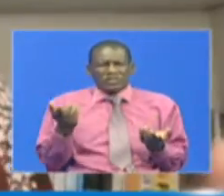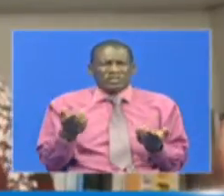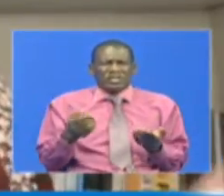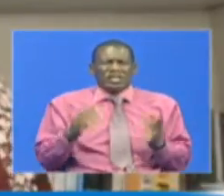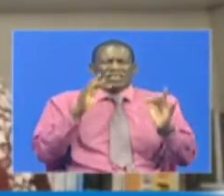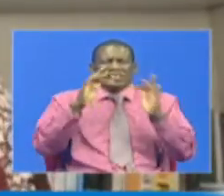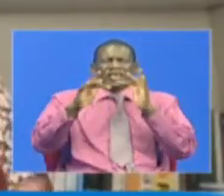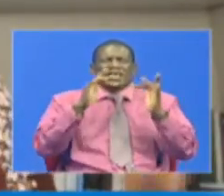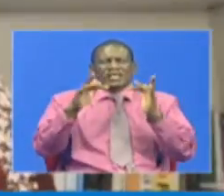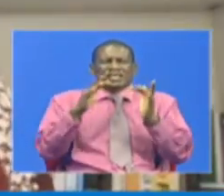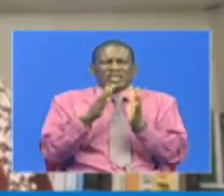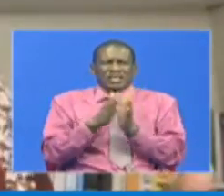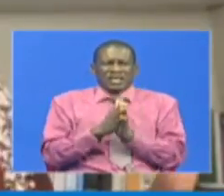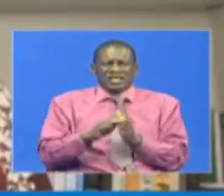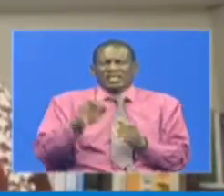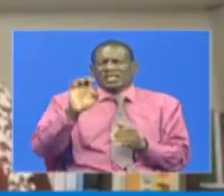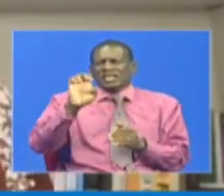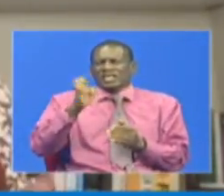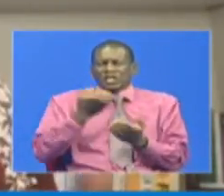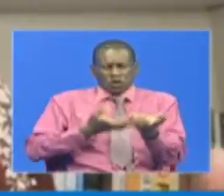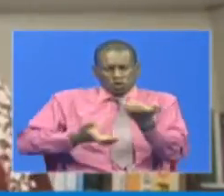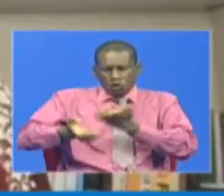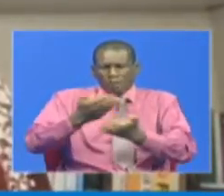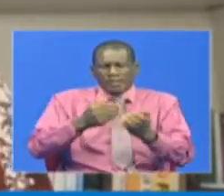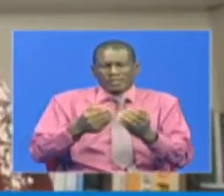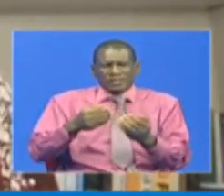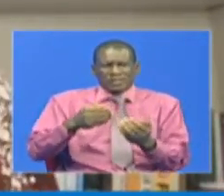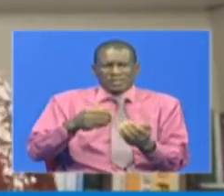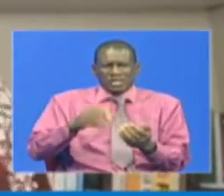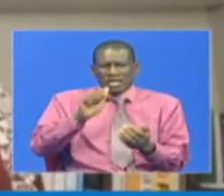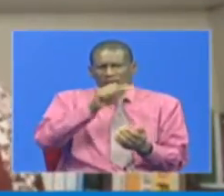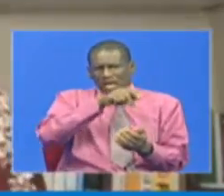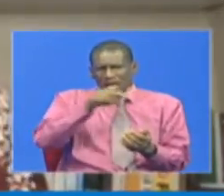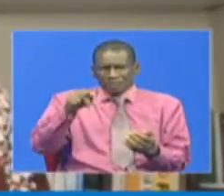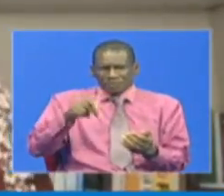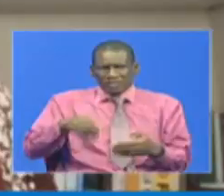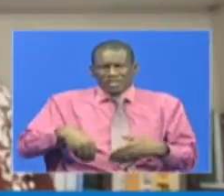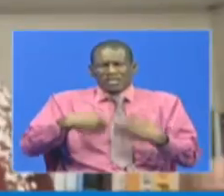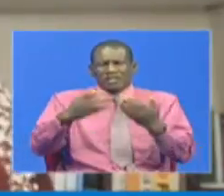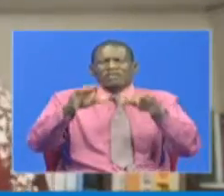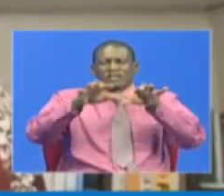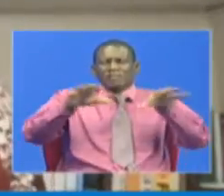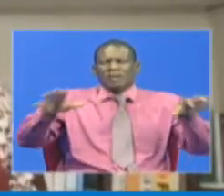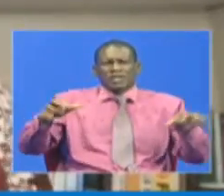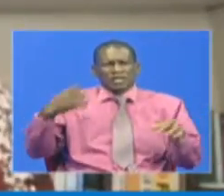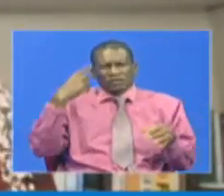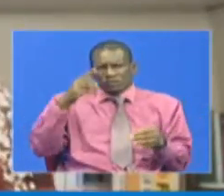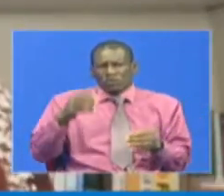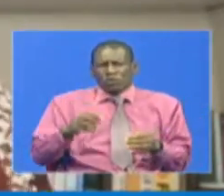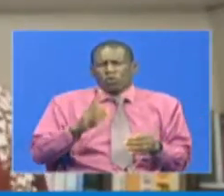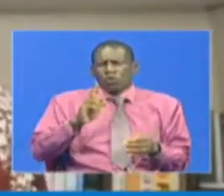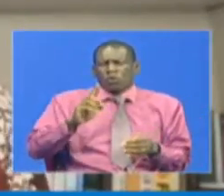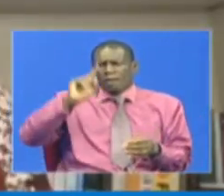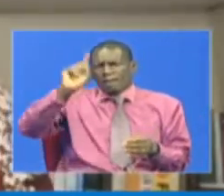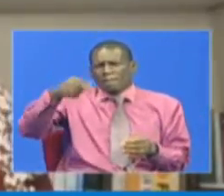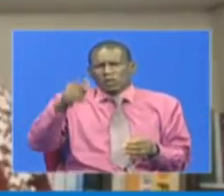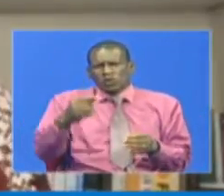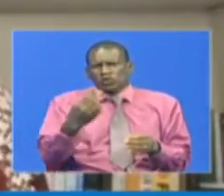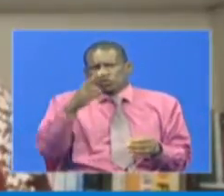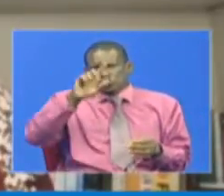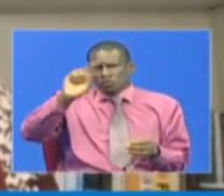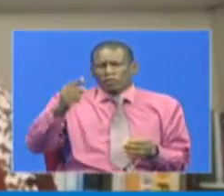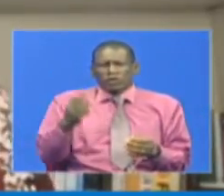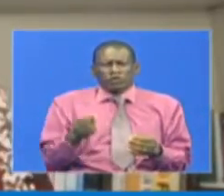internet and the e-commerce platform avails a market for, a million, 2 million